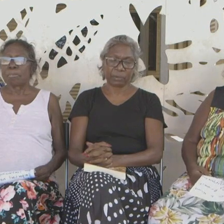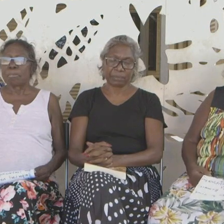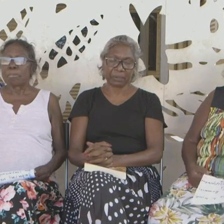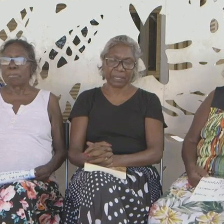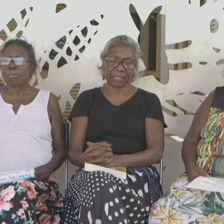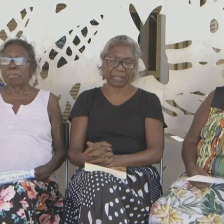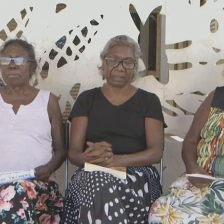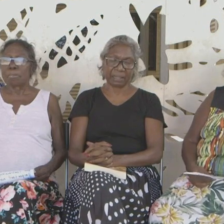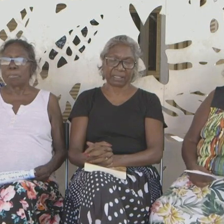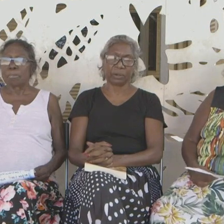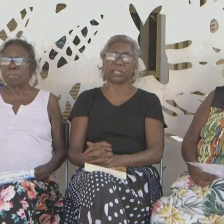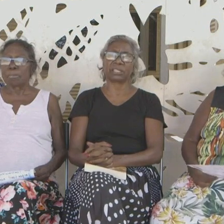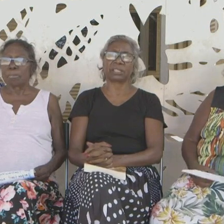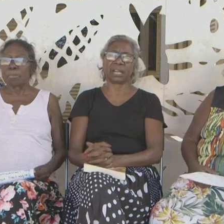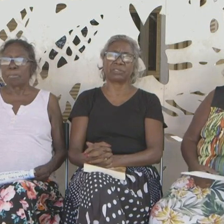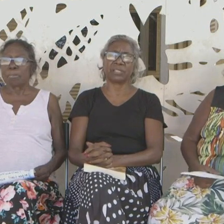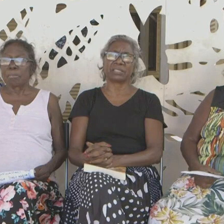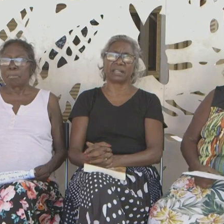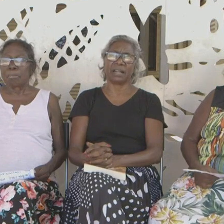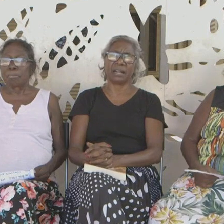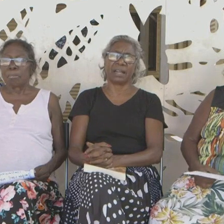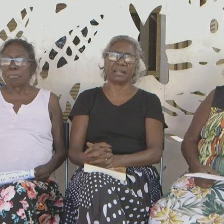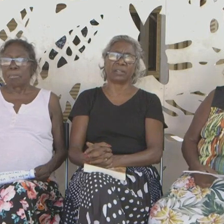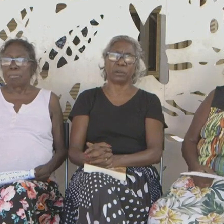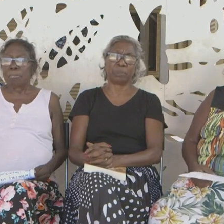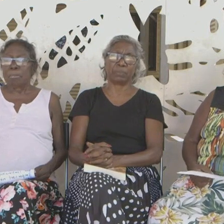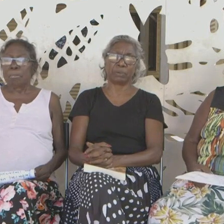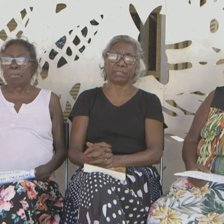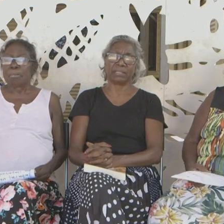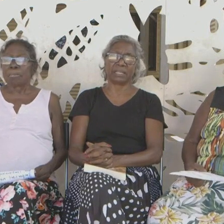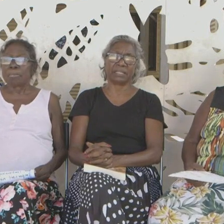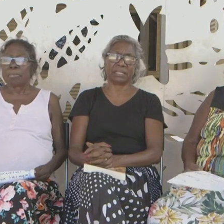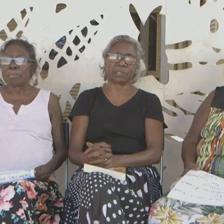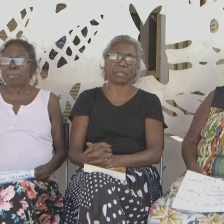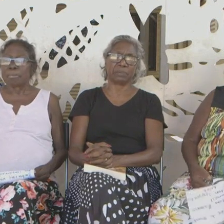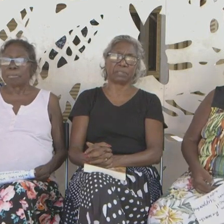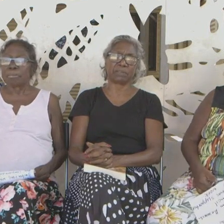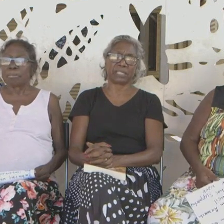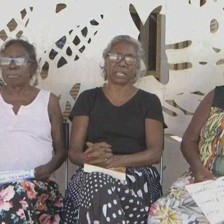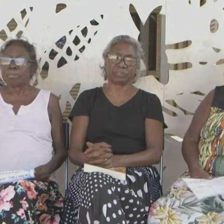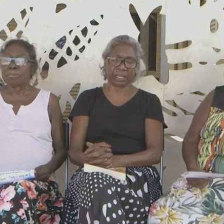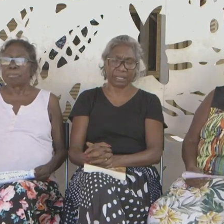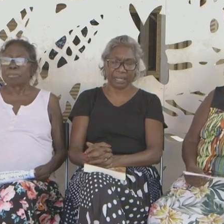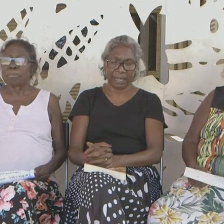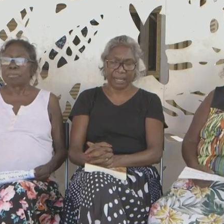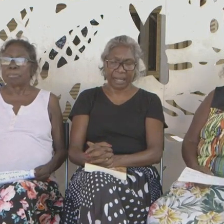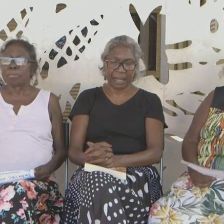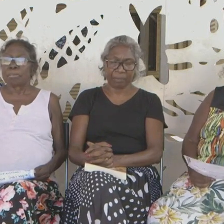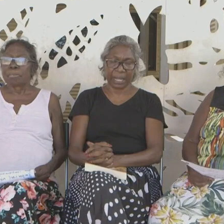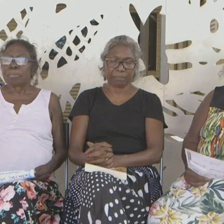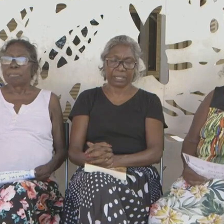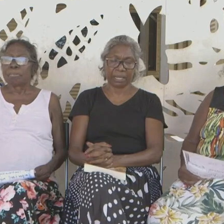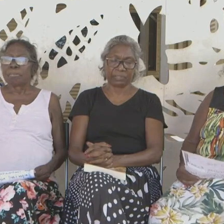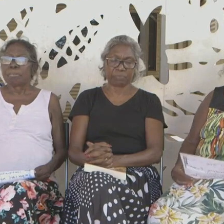Gadigal women, we acknowledge the countries and her people, the indigenous peoples of this country.